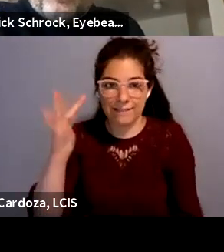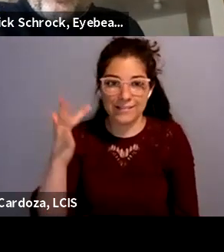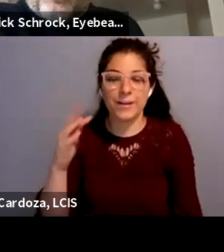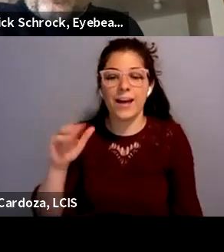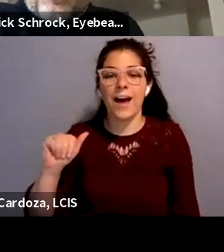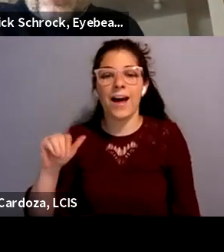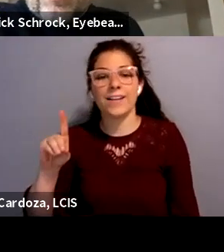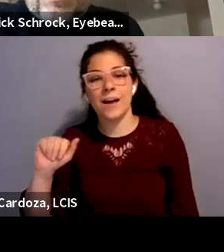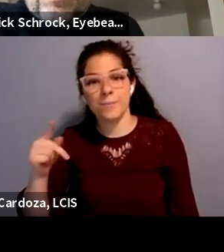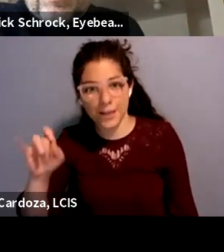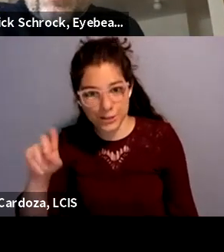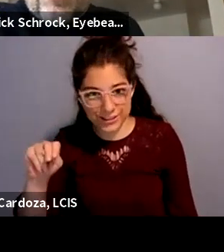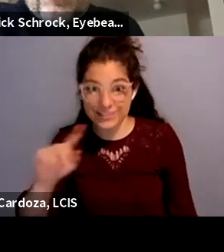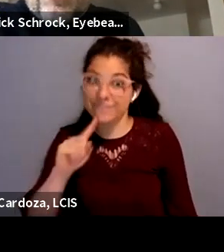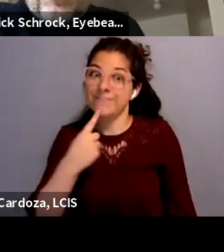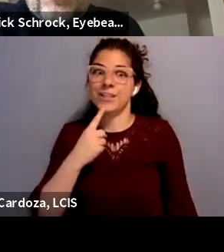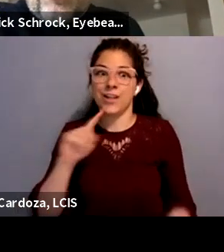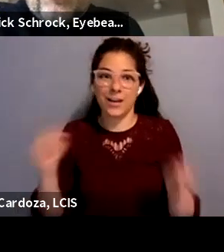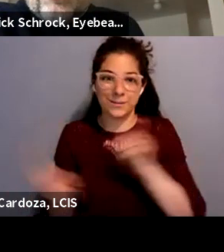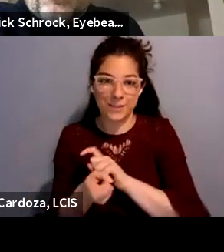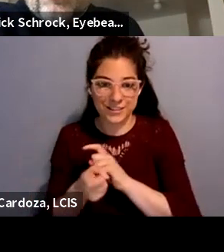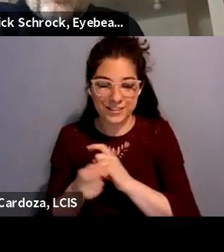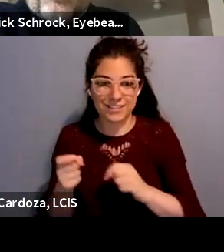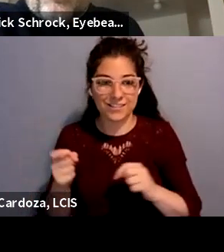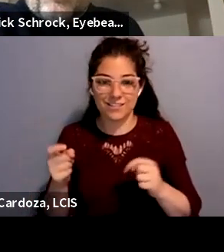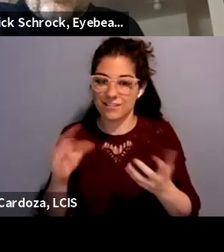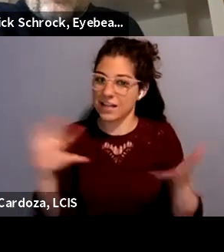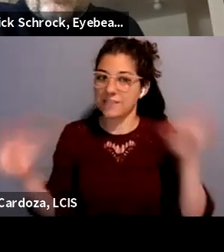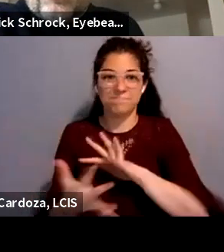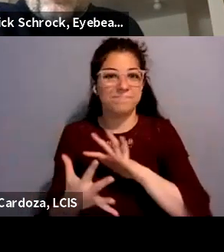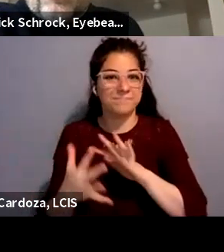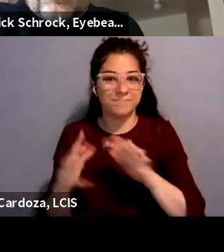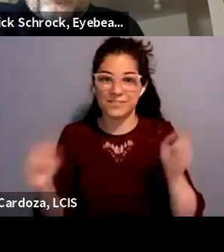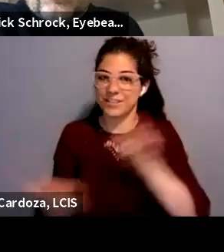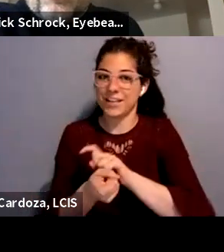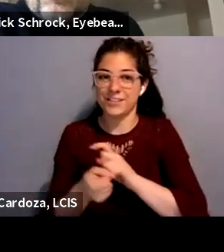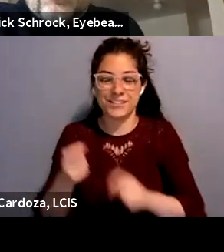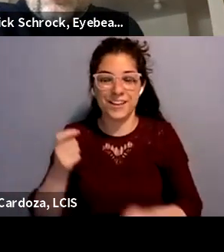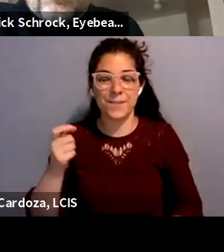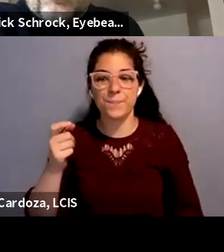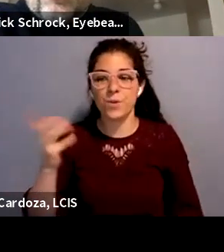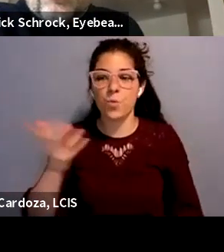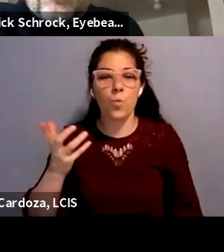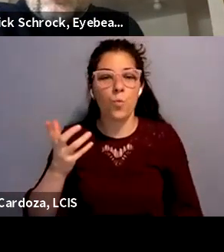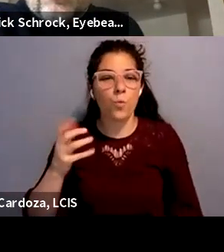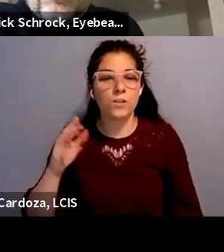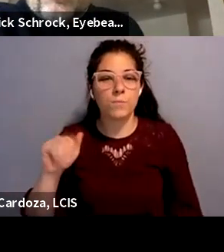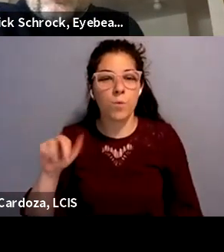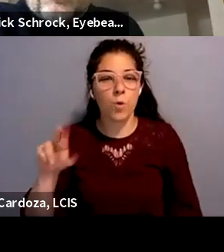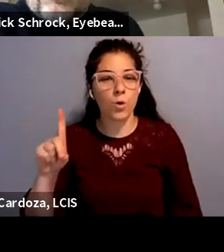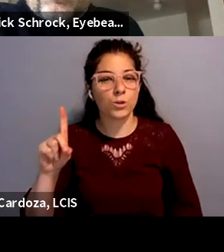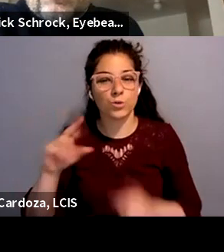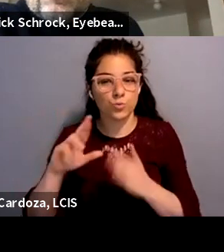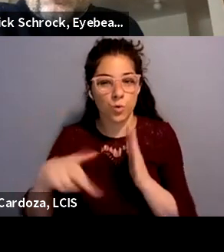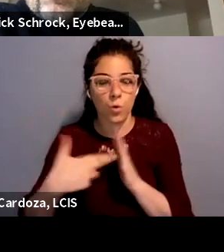Adaptations. Severe, yes. Adaptations, total overhaul adaptations. What was the board's role, you